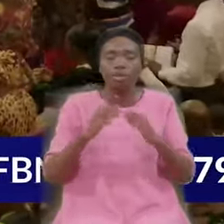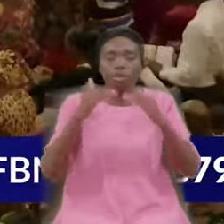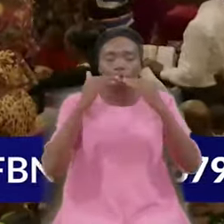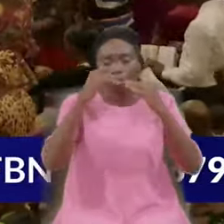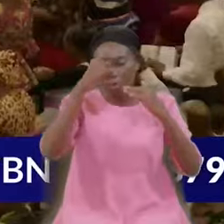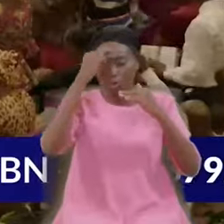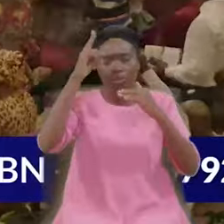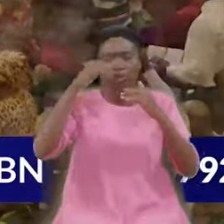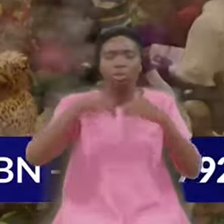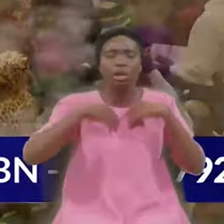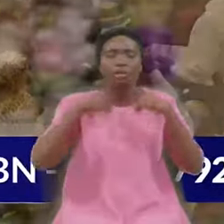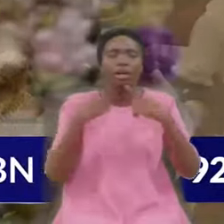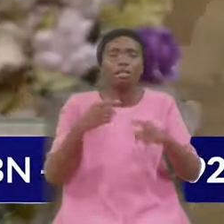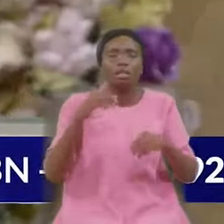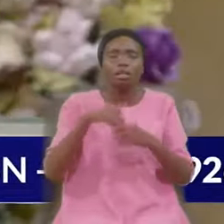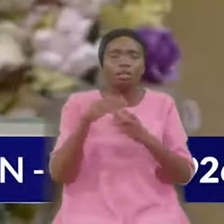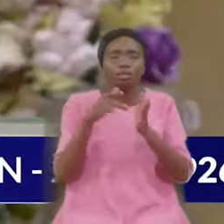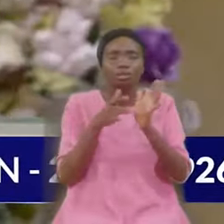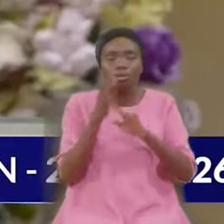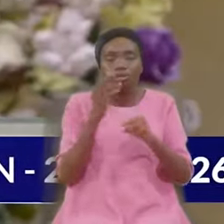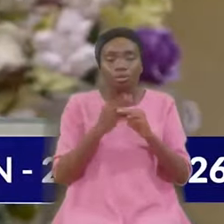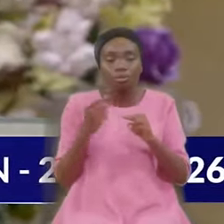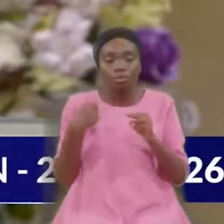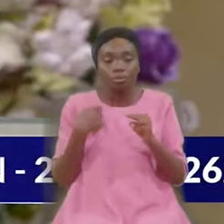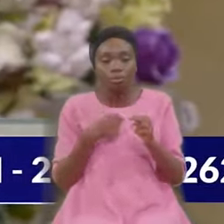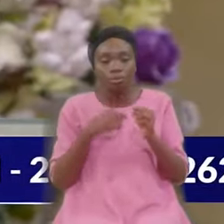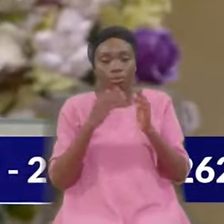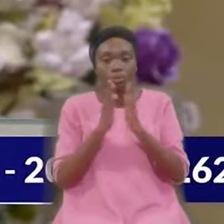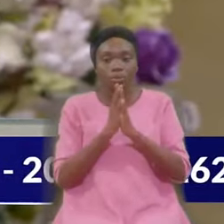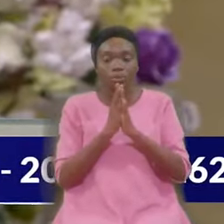have answered. In Jesus' name we pray.